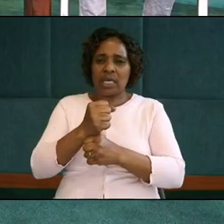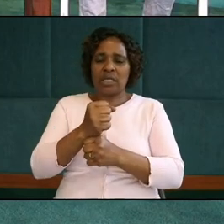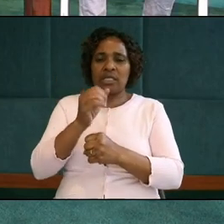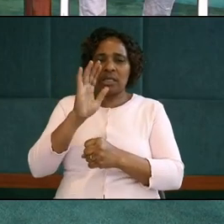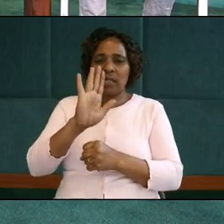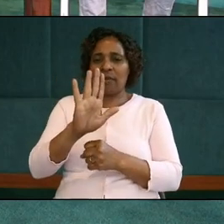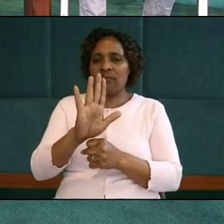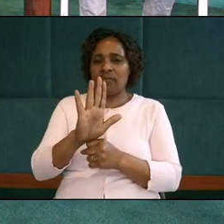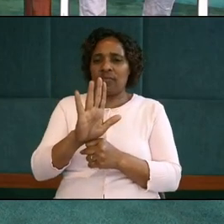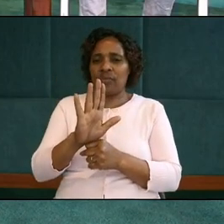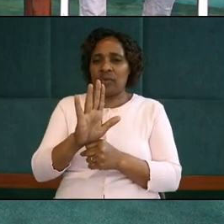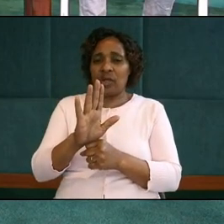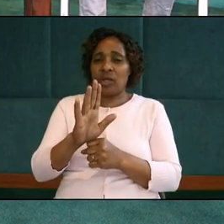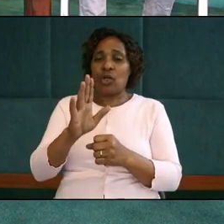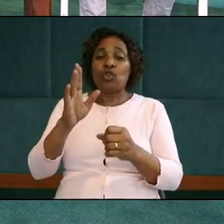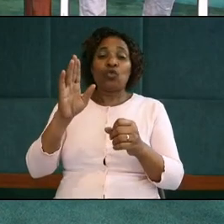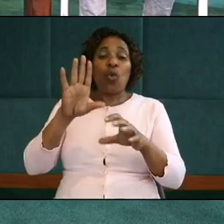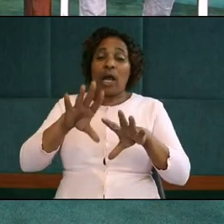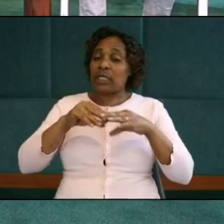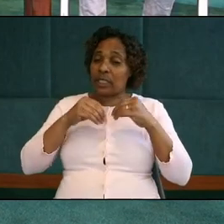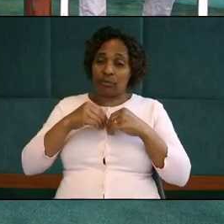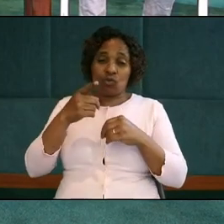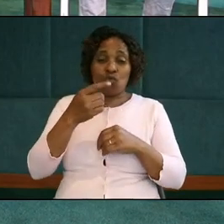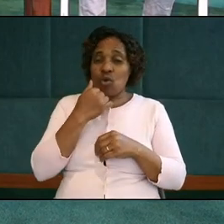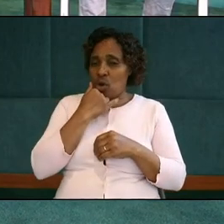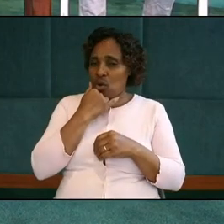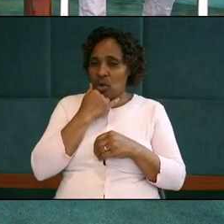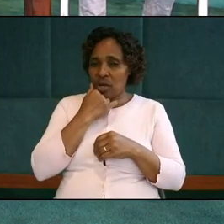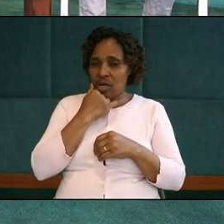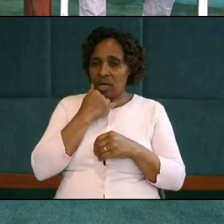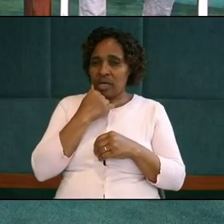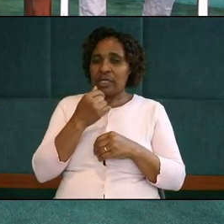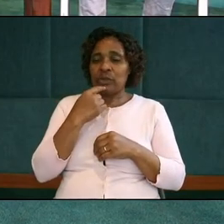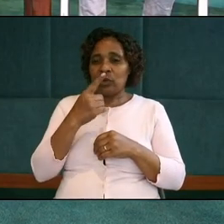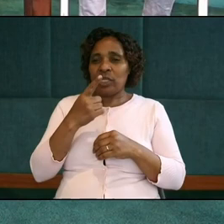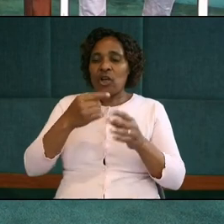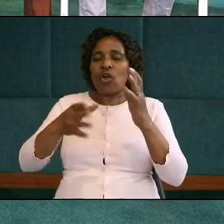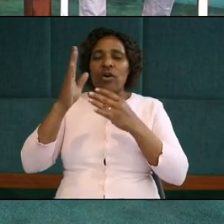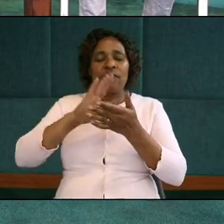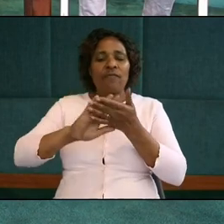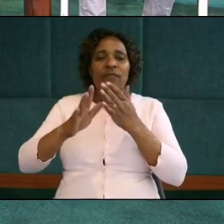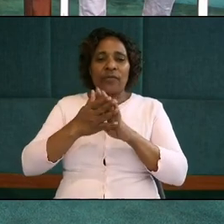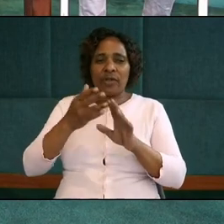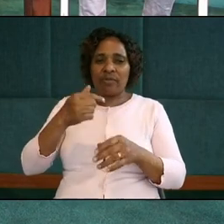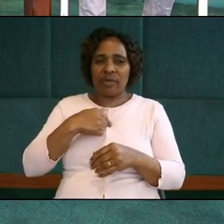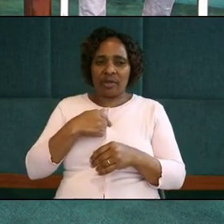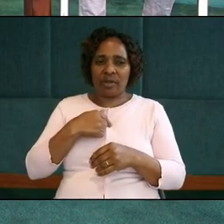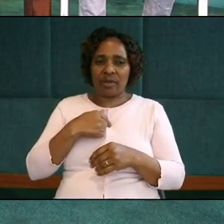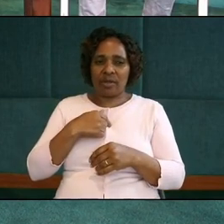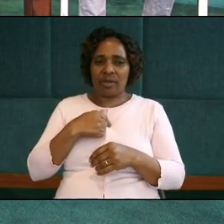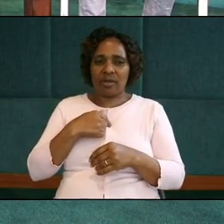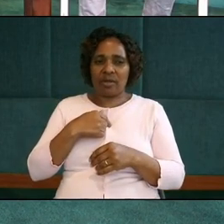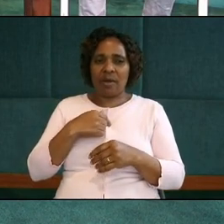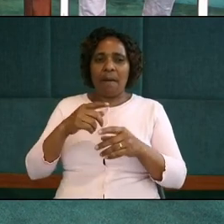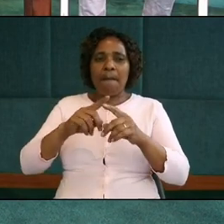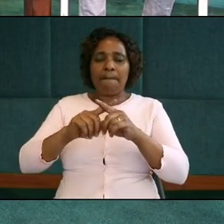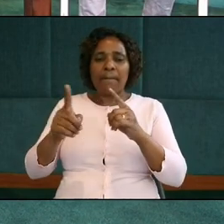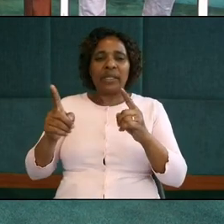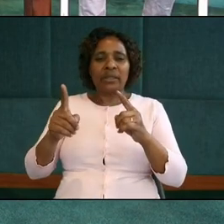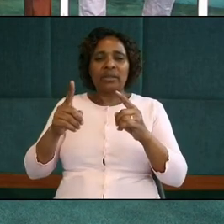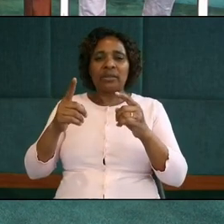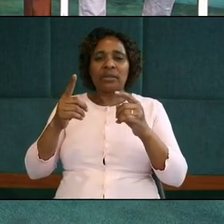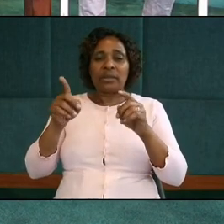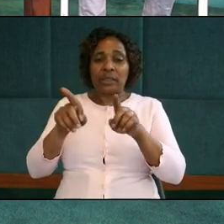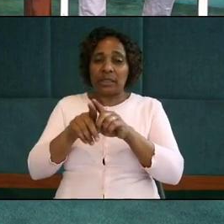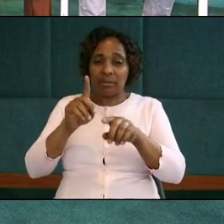for you to admit that you're wrong, yeah? Mm-hmm. And to say that, you know, God forgive me. God forgive me. But as you